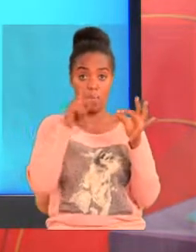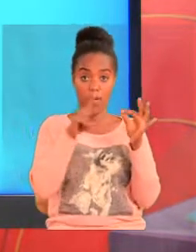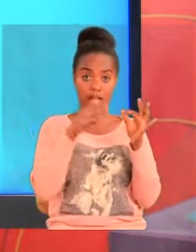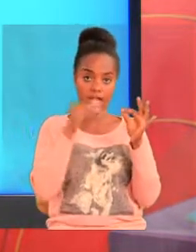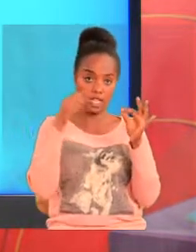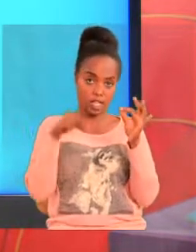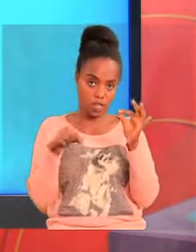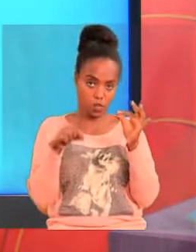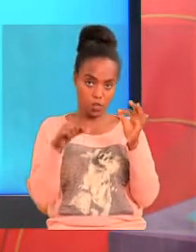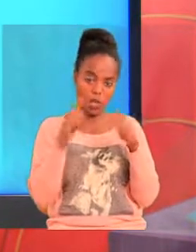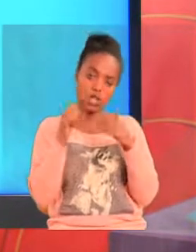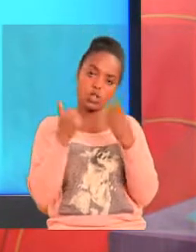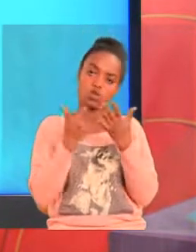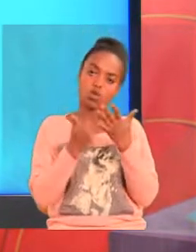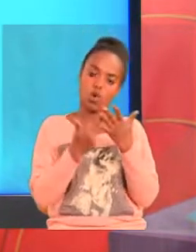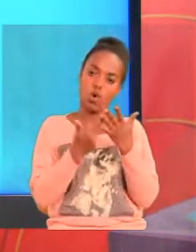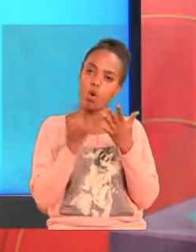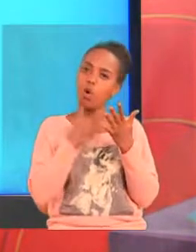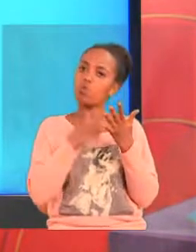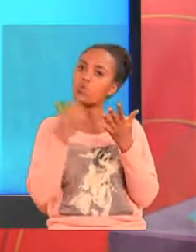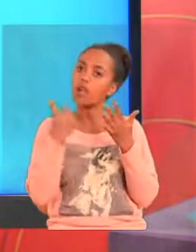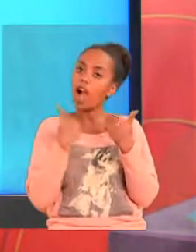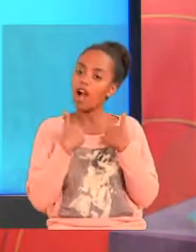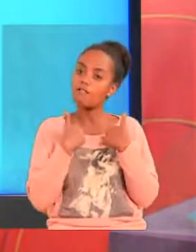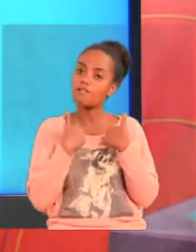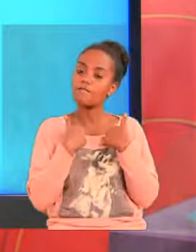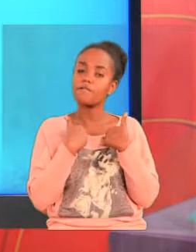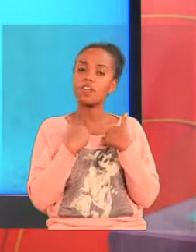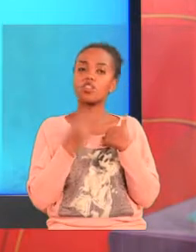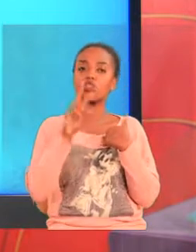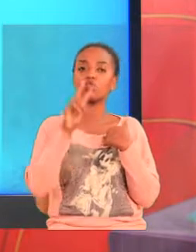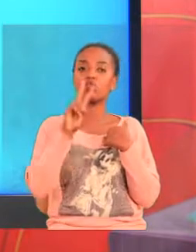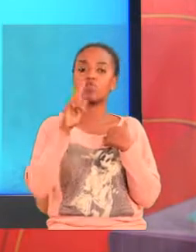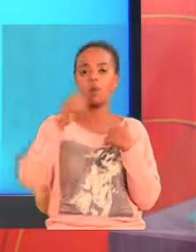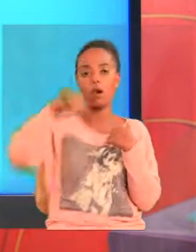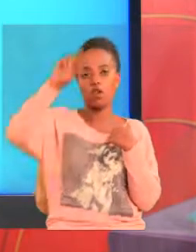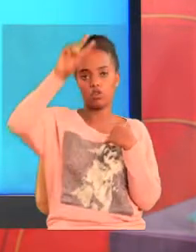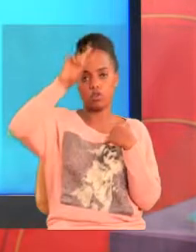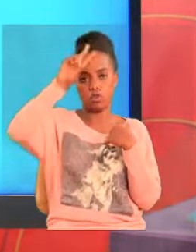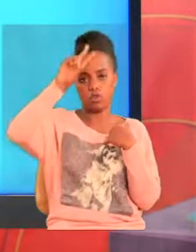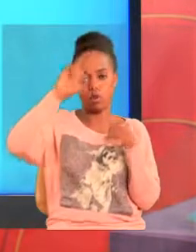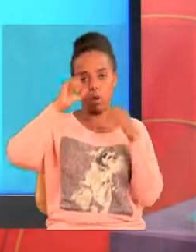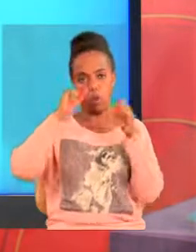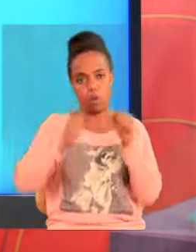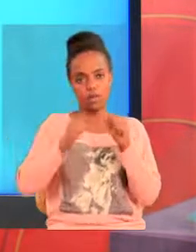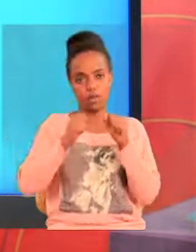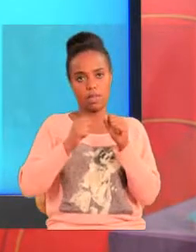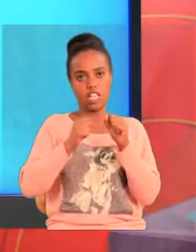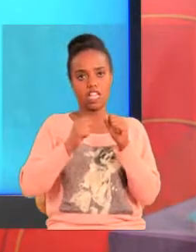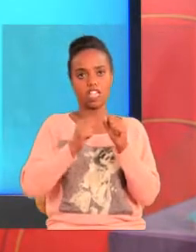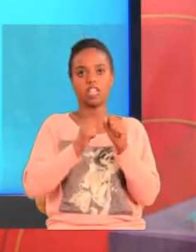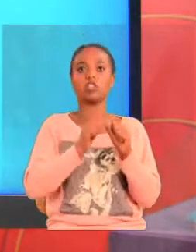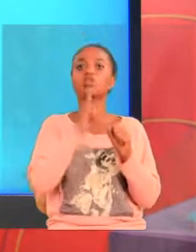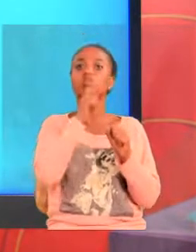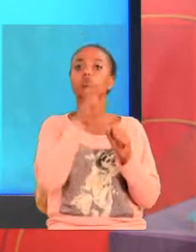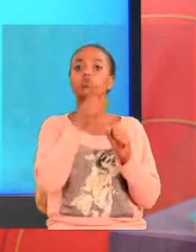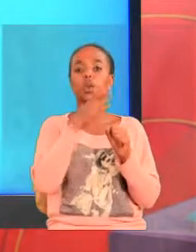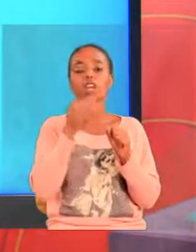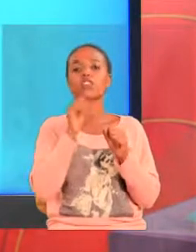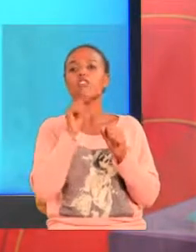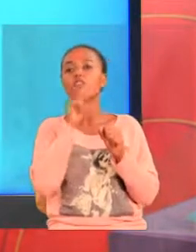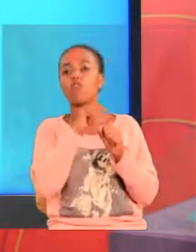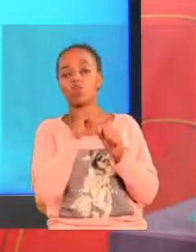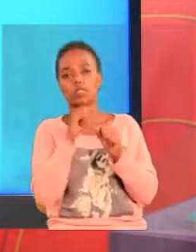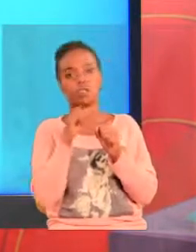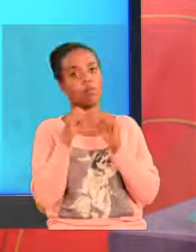Q. So we have to the power of 2 possible combination of true and false.